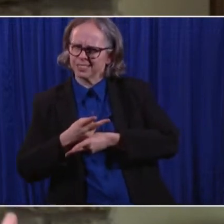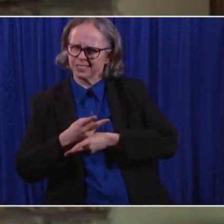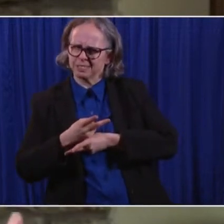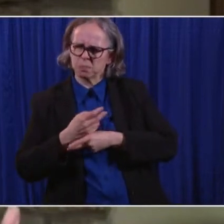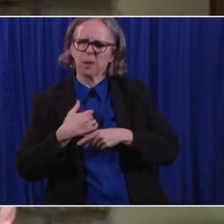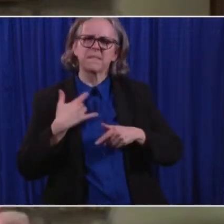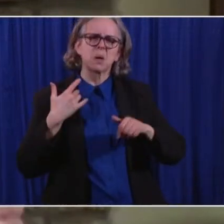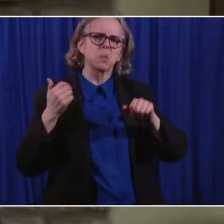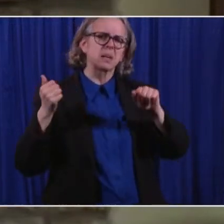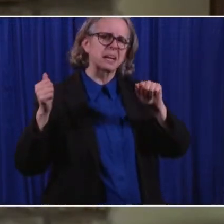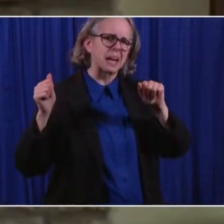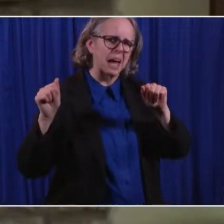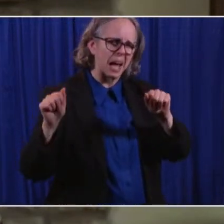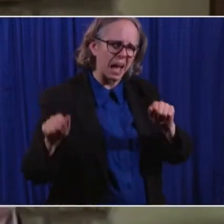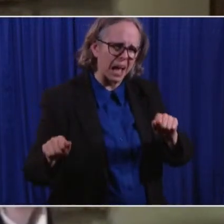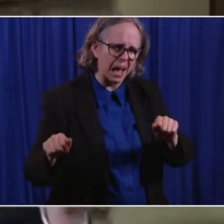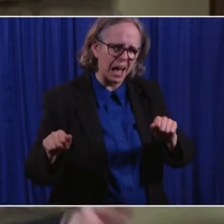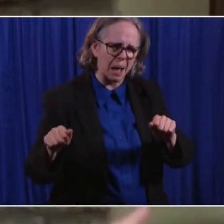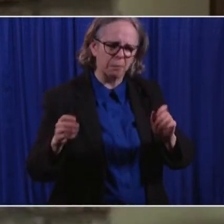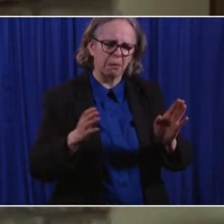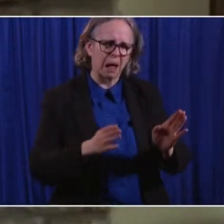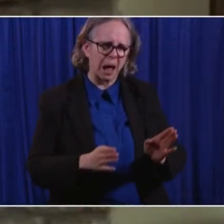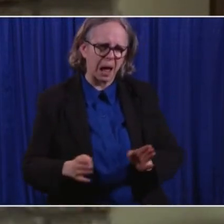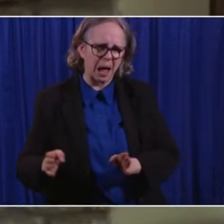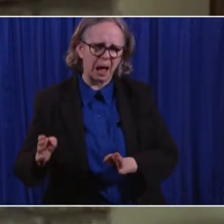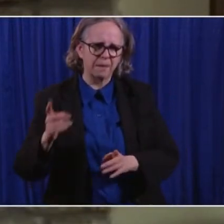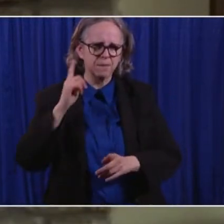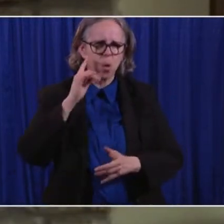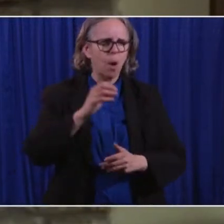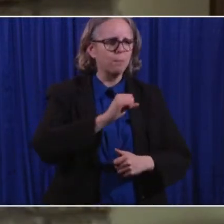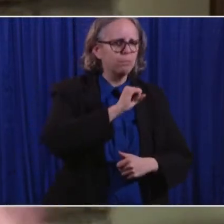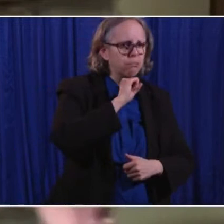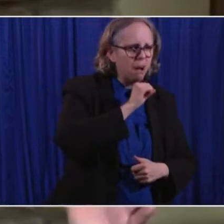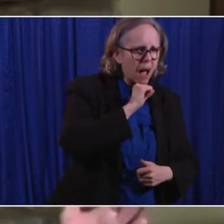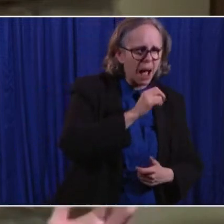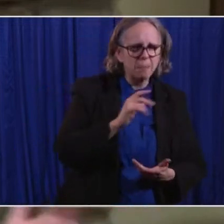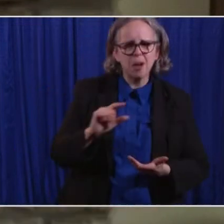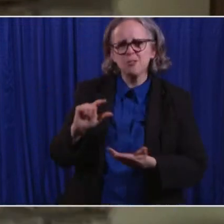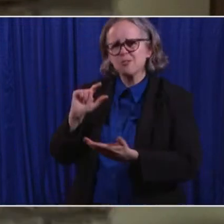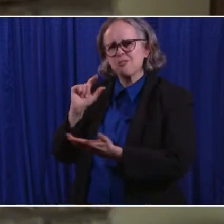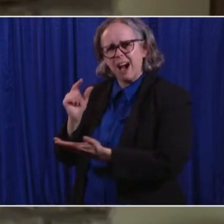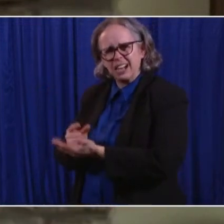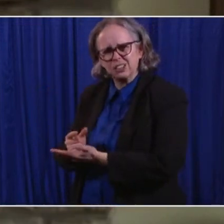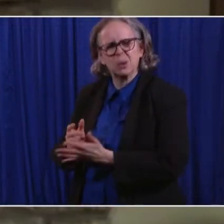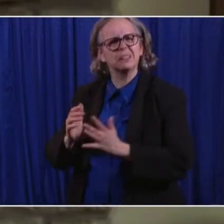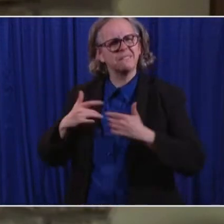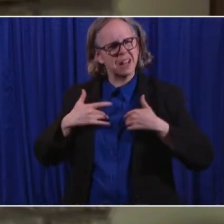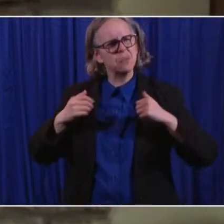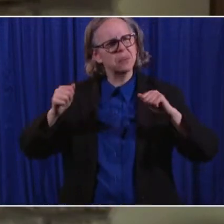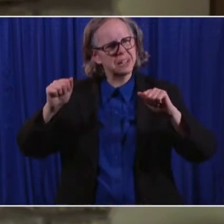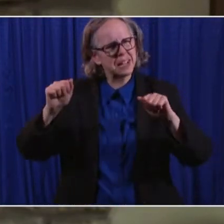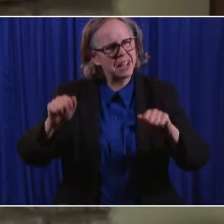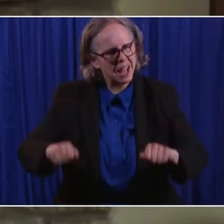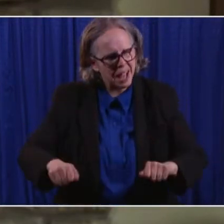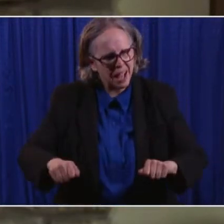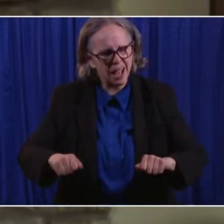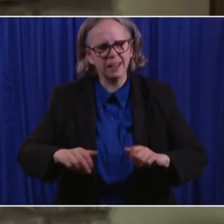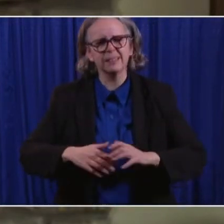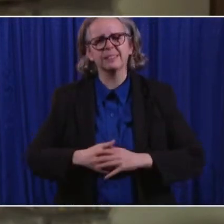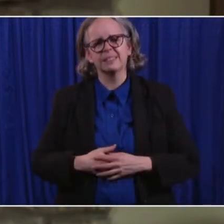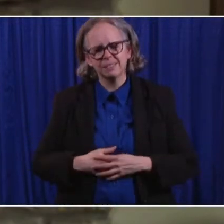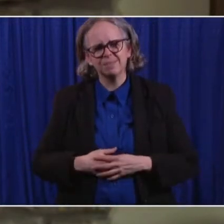Can we plan for graduation? Can we plan for this and that? And we try to tell them the best we can based on what we know today. But setting a